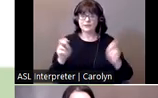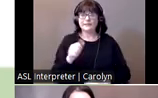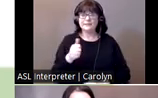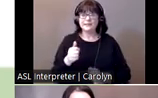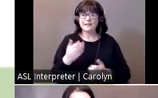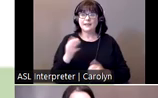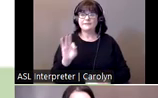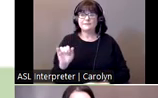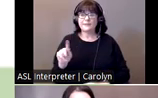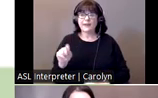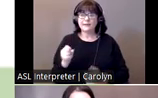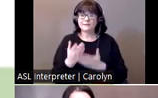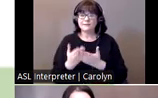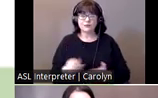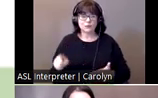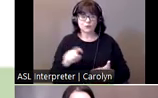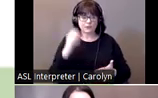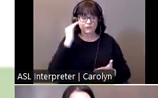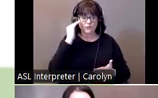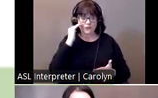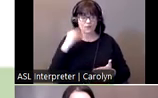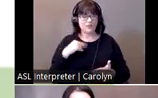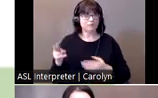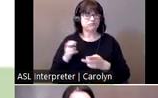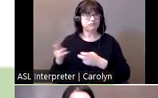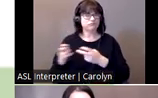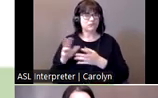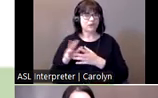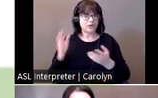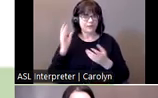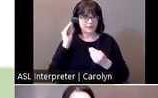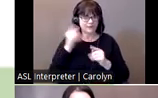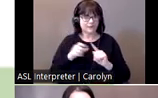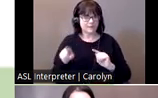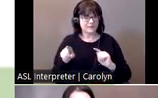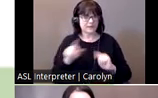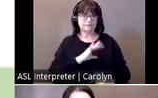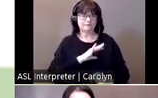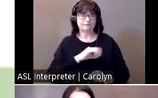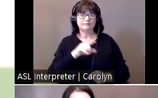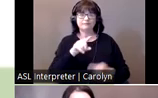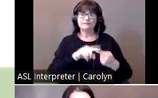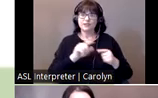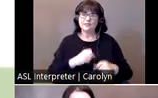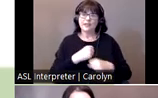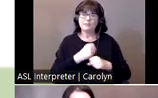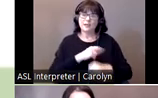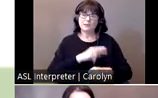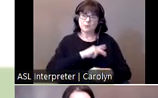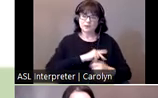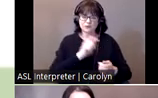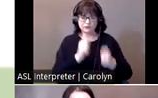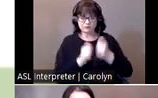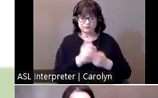last couple of slides really encompass a lot of what we've talked about today. Micro-credentials are personalized with the right combination to meet someone's